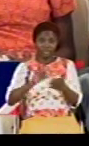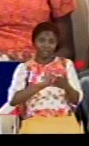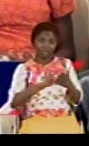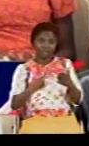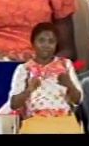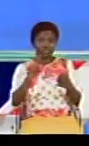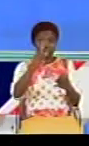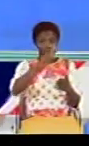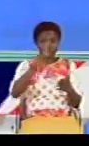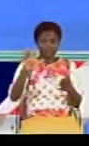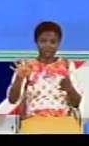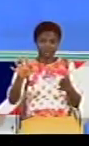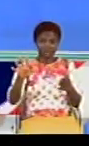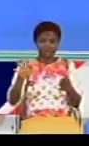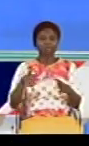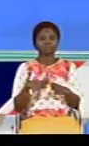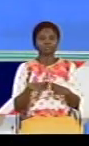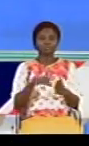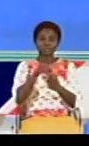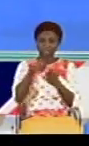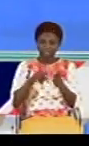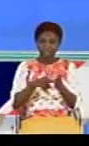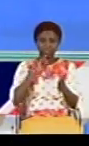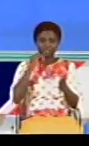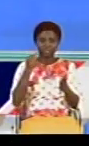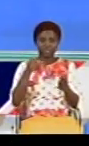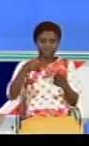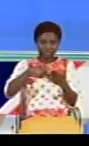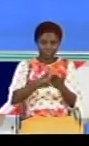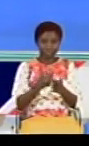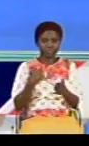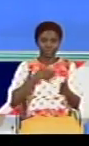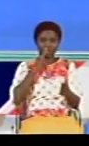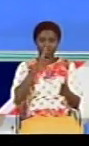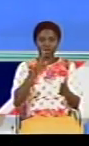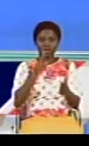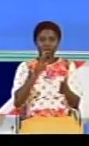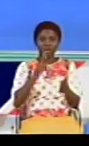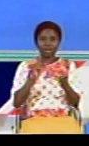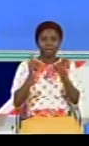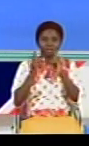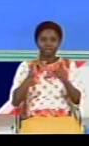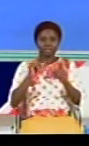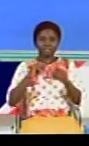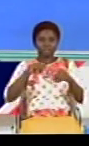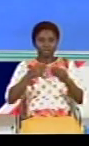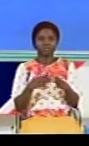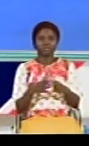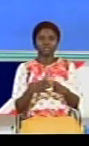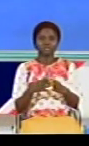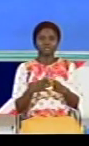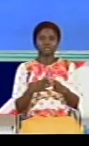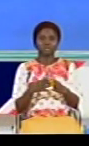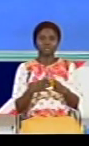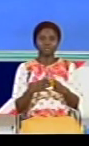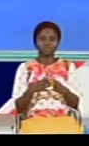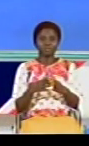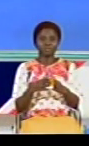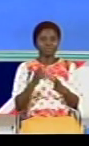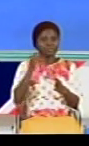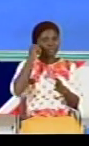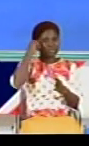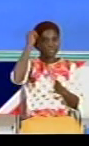here is the refreshing we're talking about. Look at this, verse 25, Job chapter 33. His flesh shall